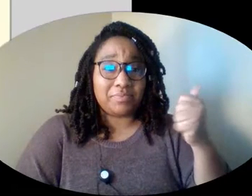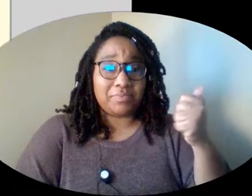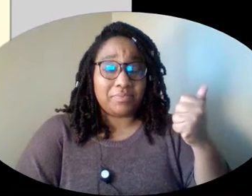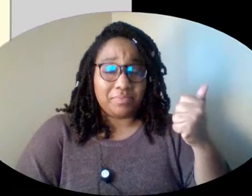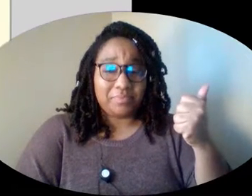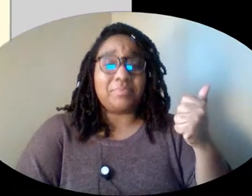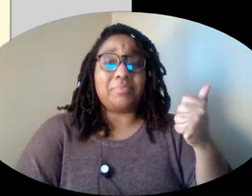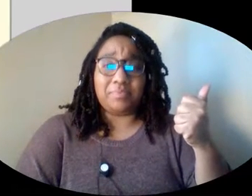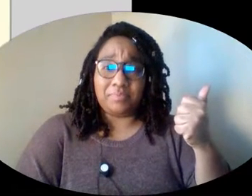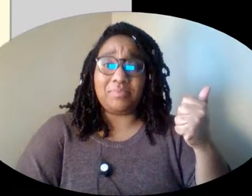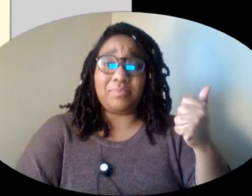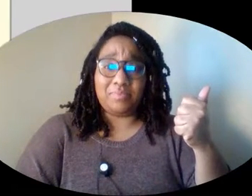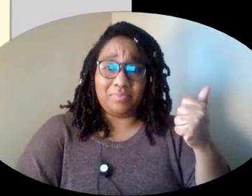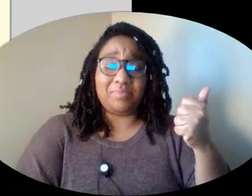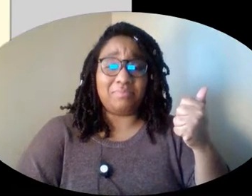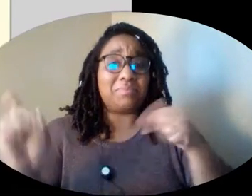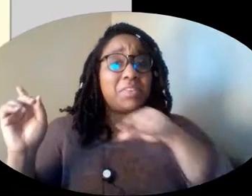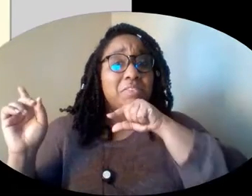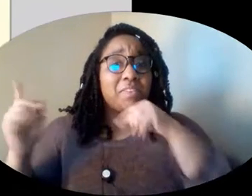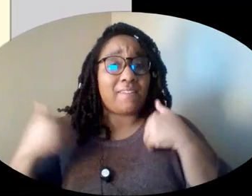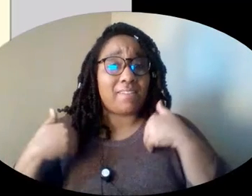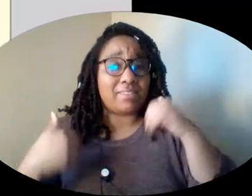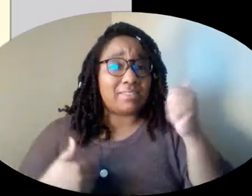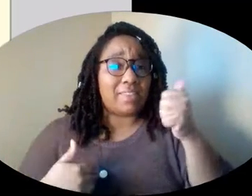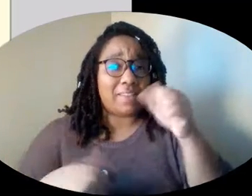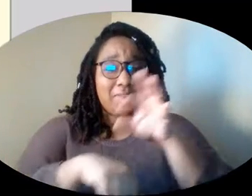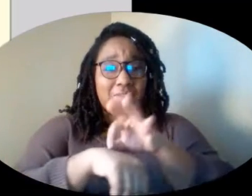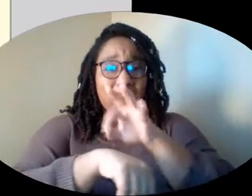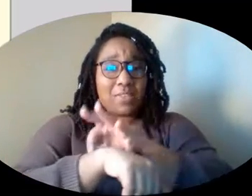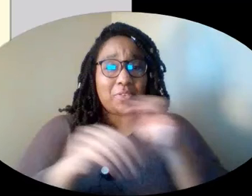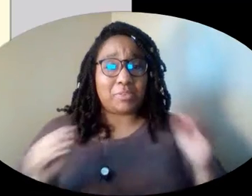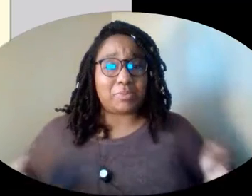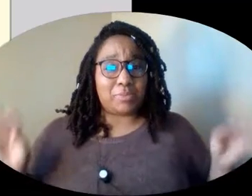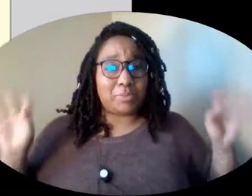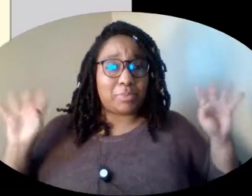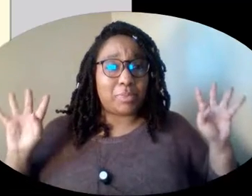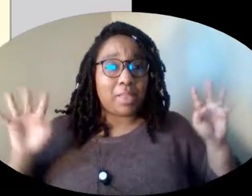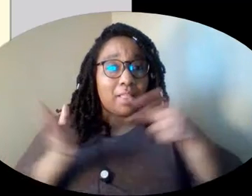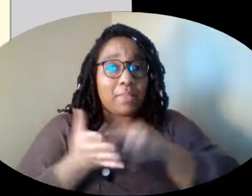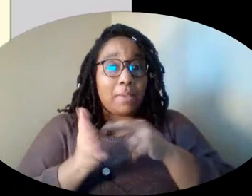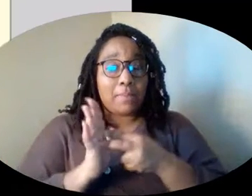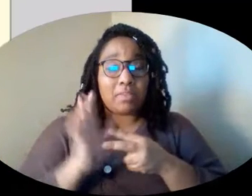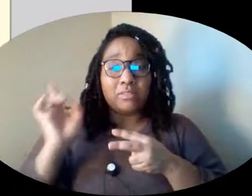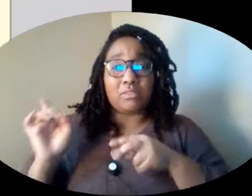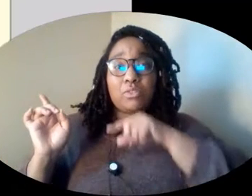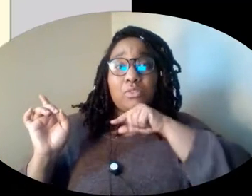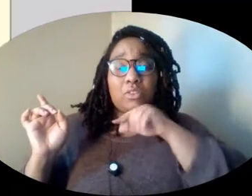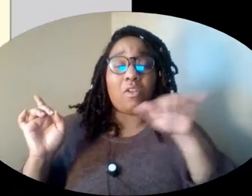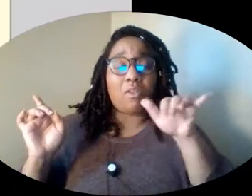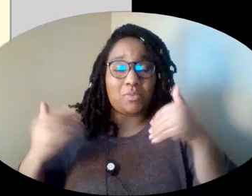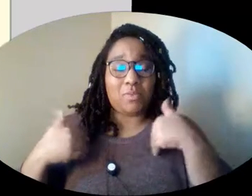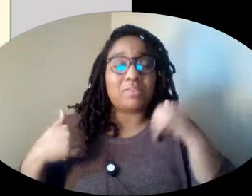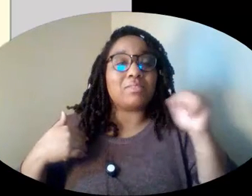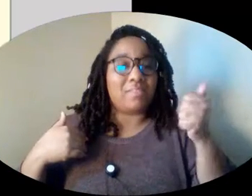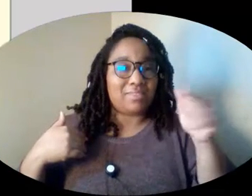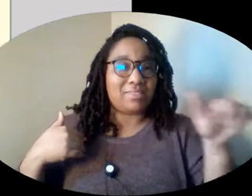1, 2, 3, 4, 5, 6, 7, 8, 9, 10. This turkey has 10 feathers. That means this turkey also has 10